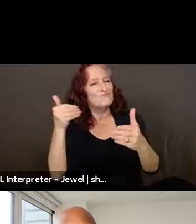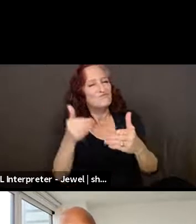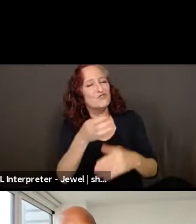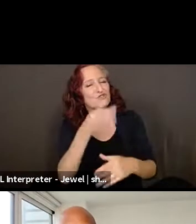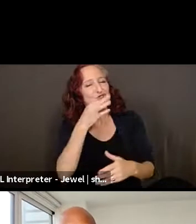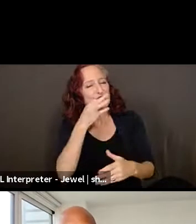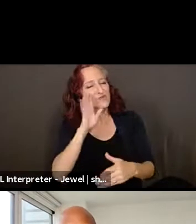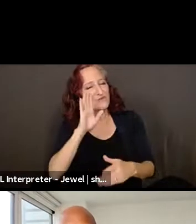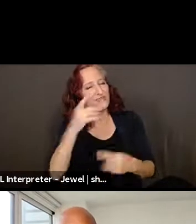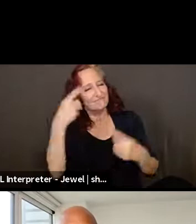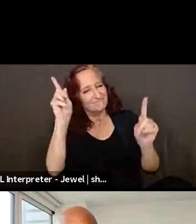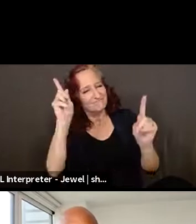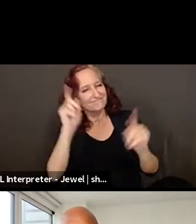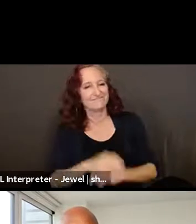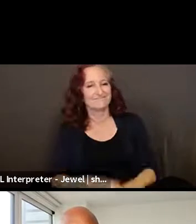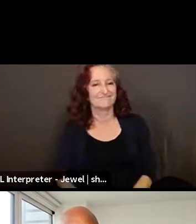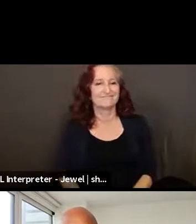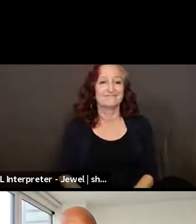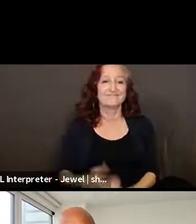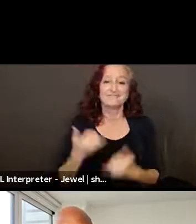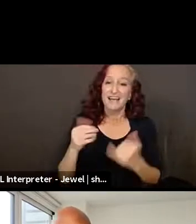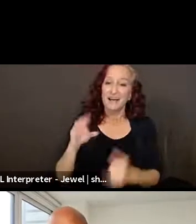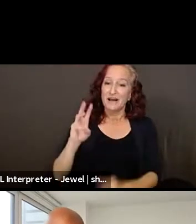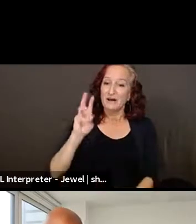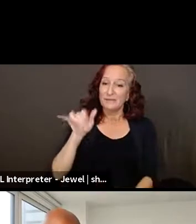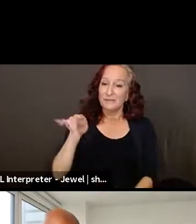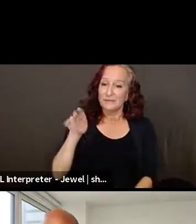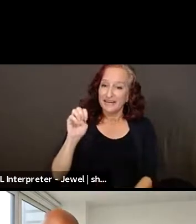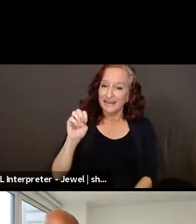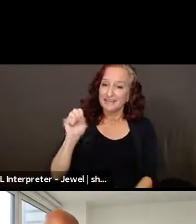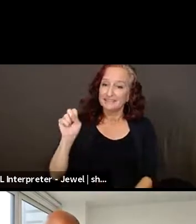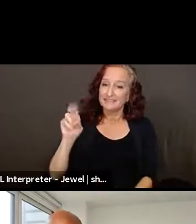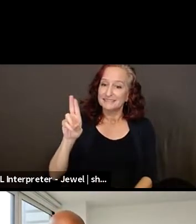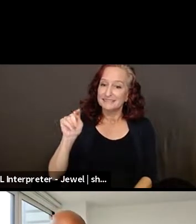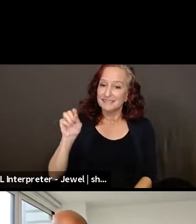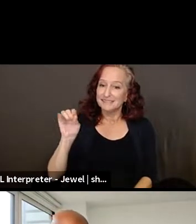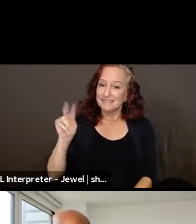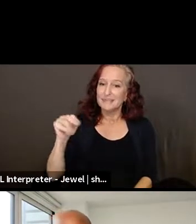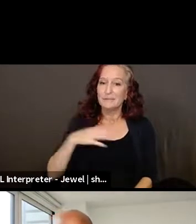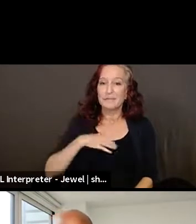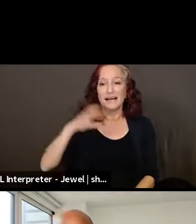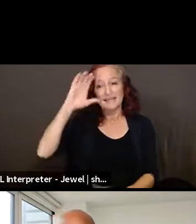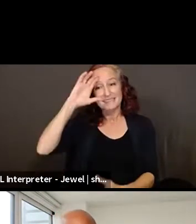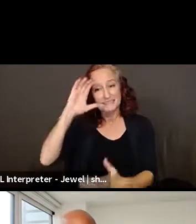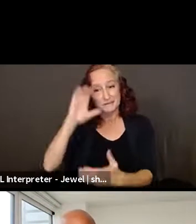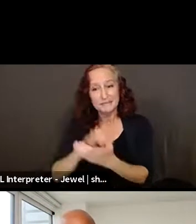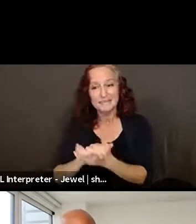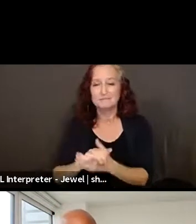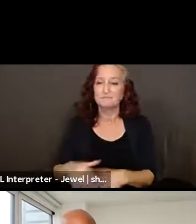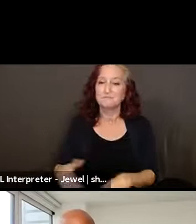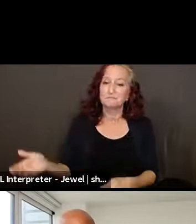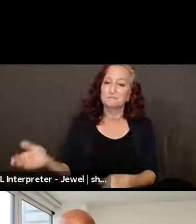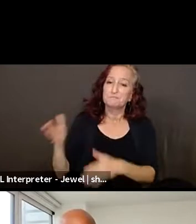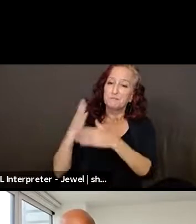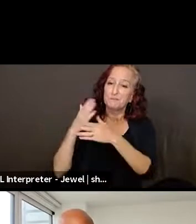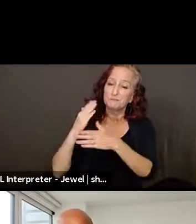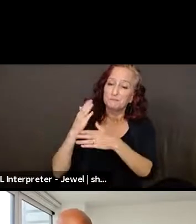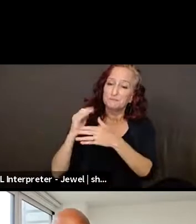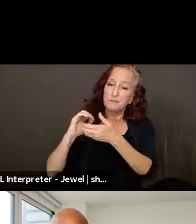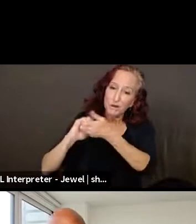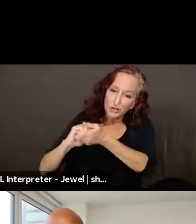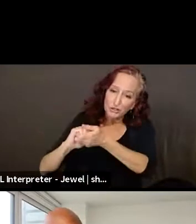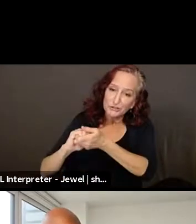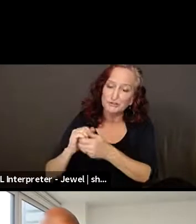And then Wayne Sutton, who is my husband, partner, best